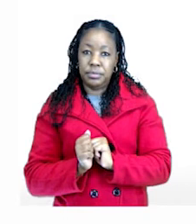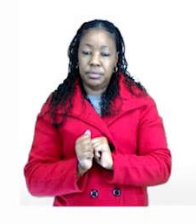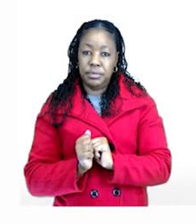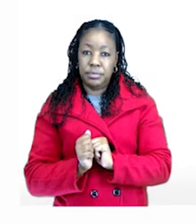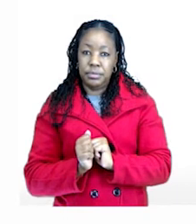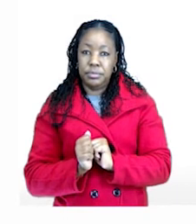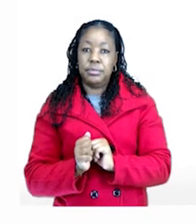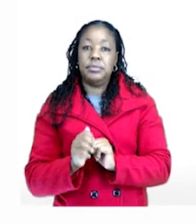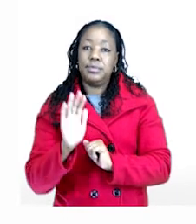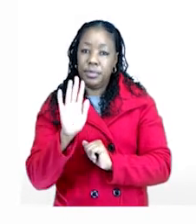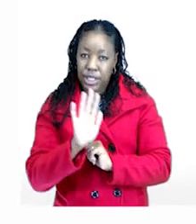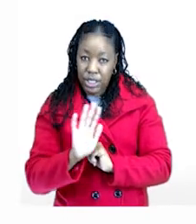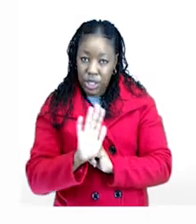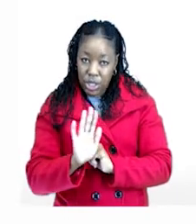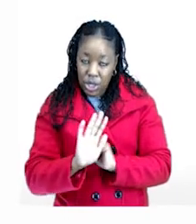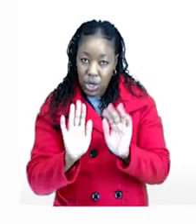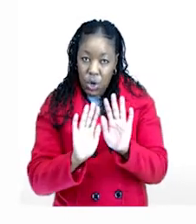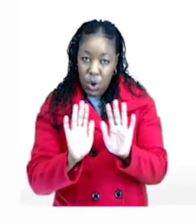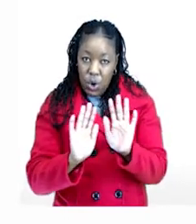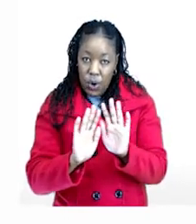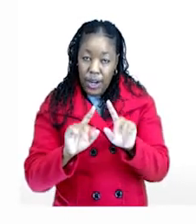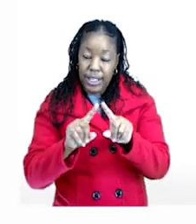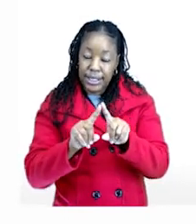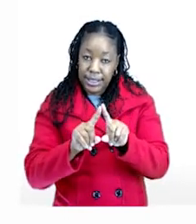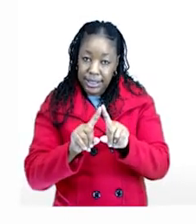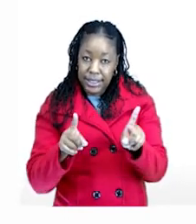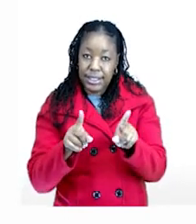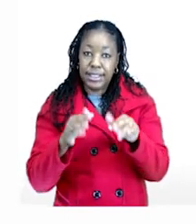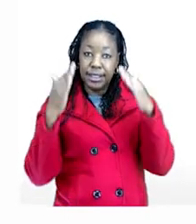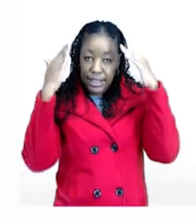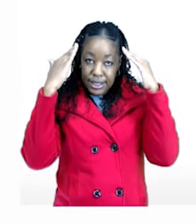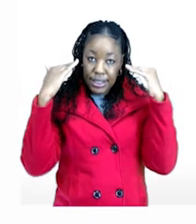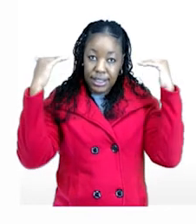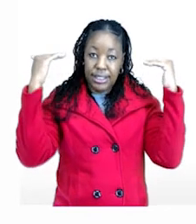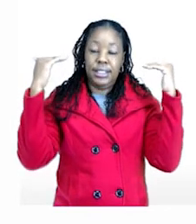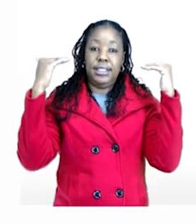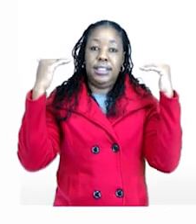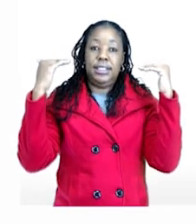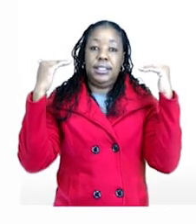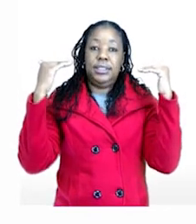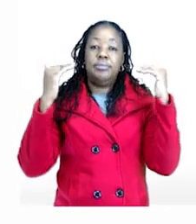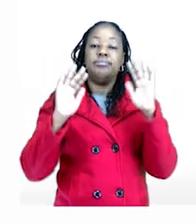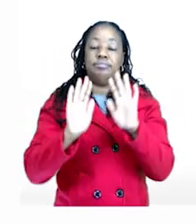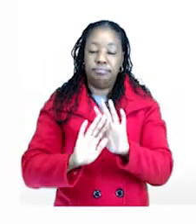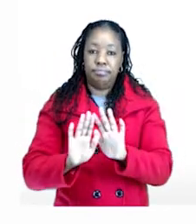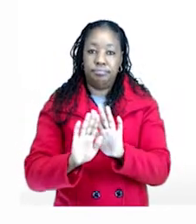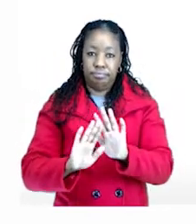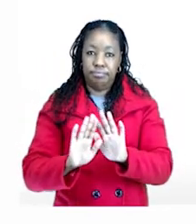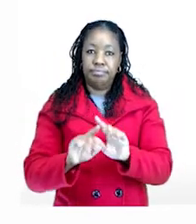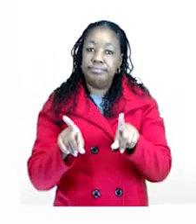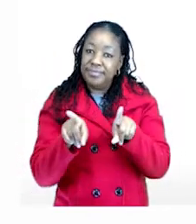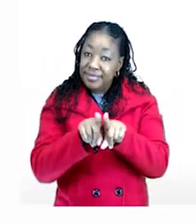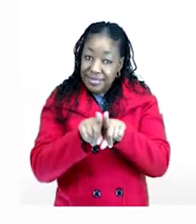you identify the difference? Once you have identified the one that is different from the